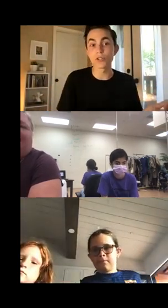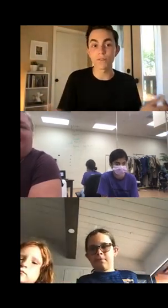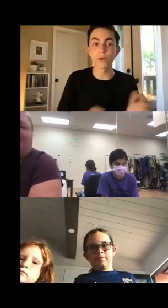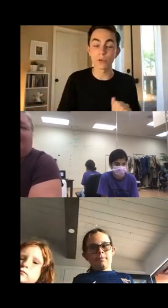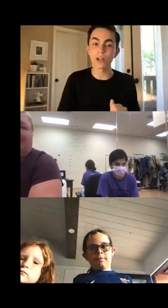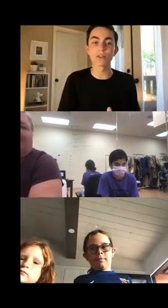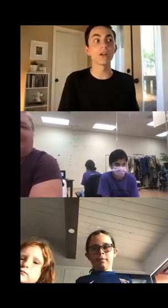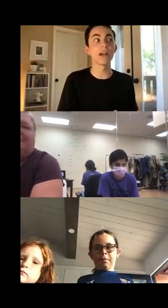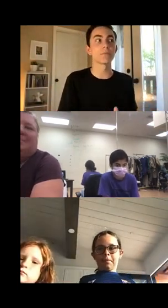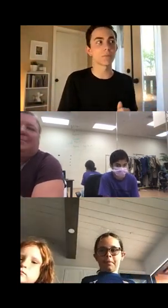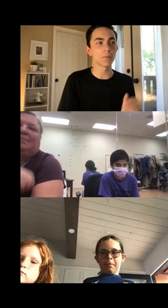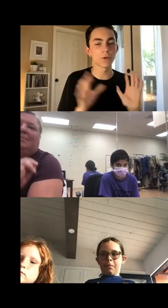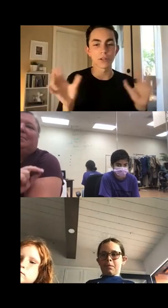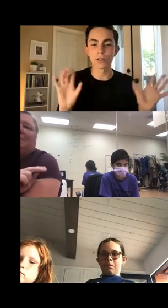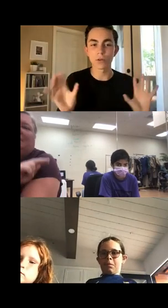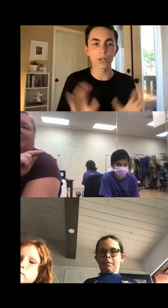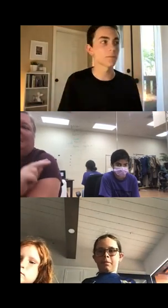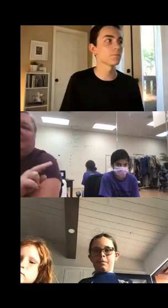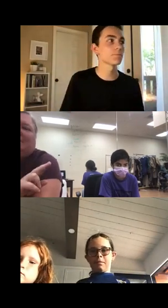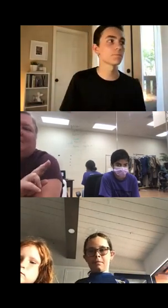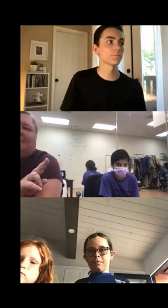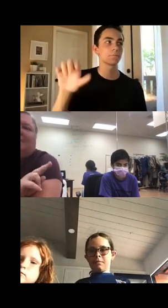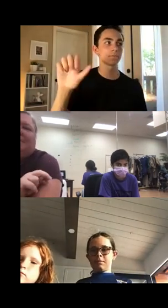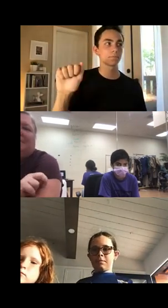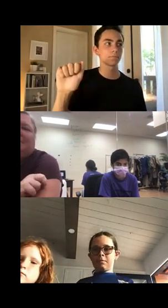want to try to follow along, go right ahead, but I might be going a little quick.